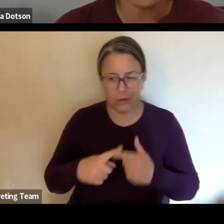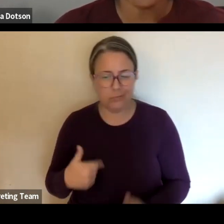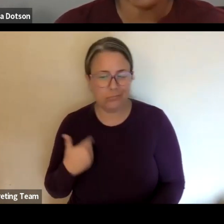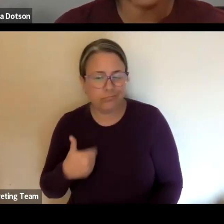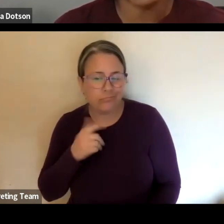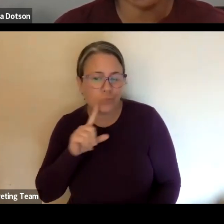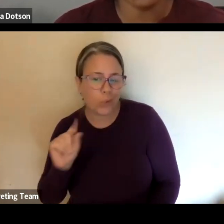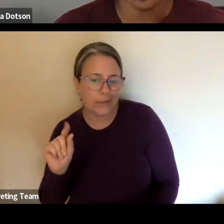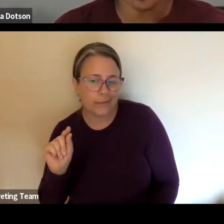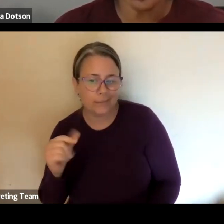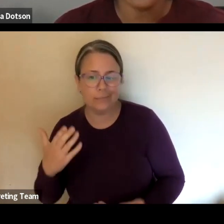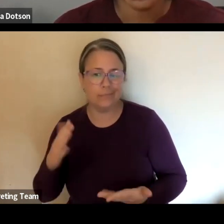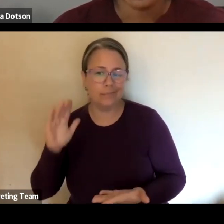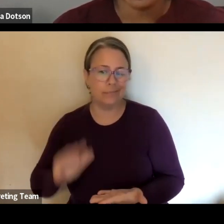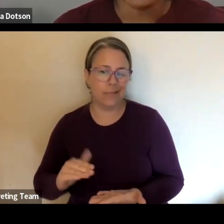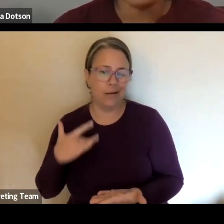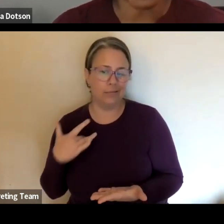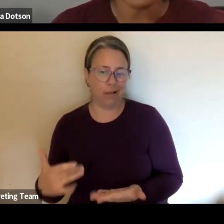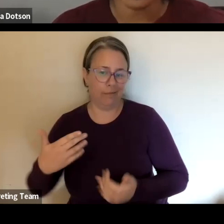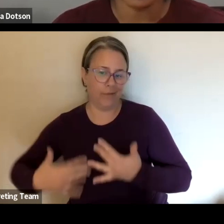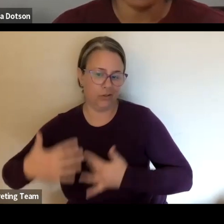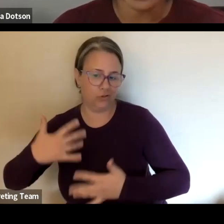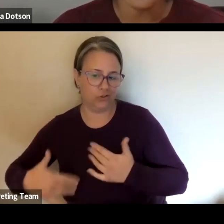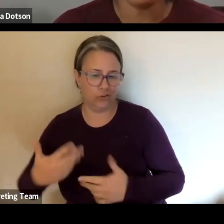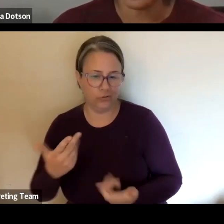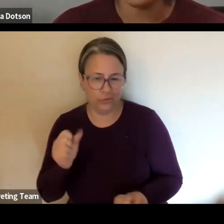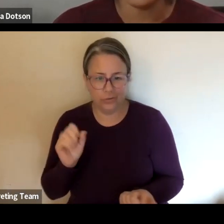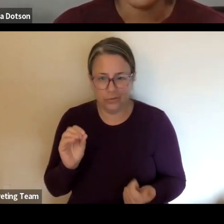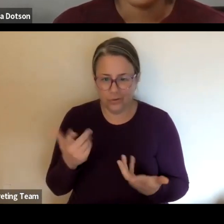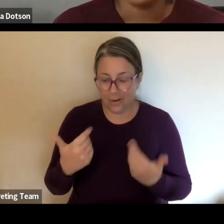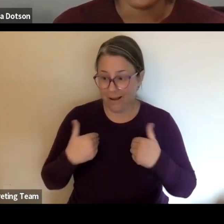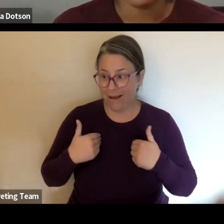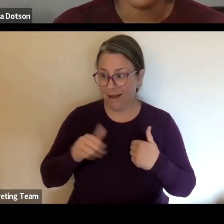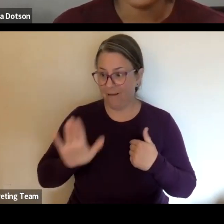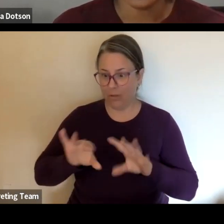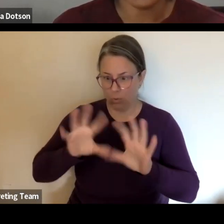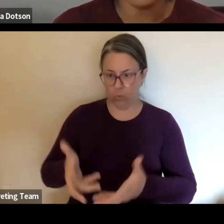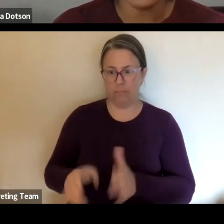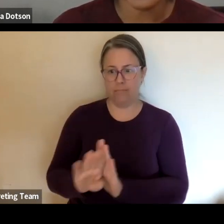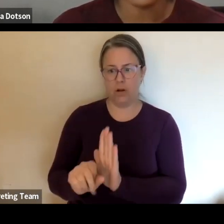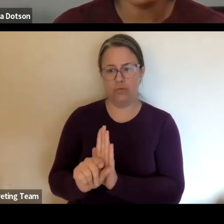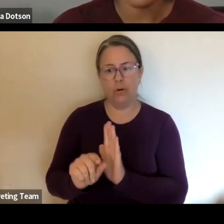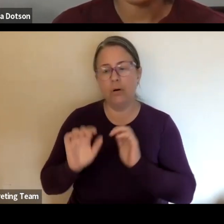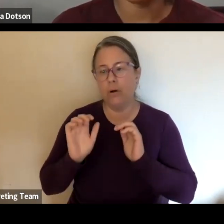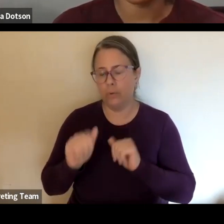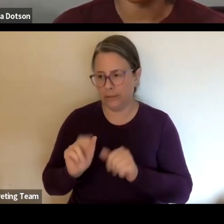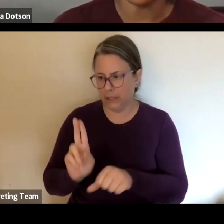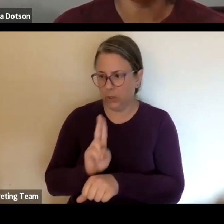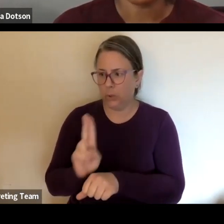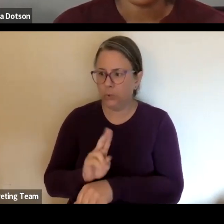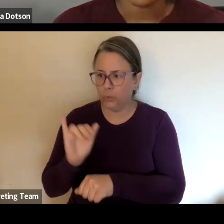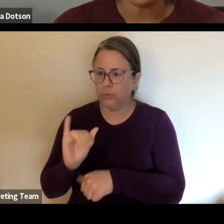thinking more about addressing the vascular basis of the depression, where I'm not going to go that same route with someone